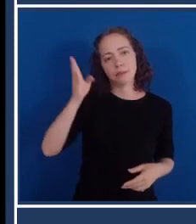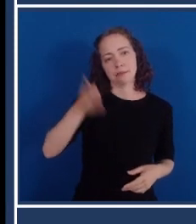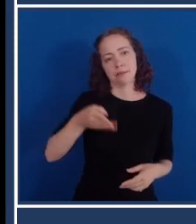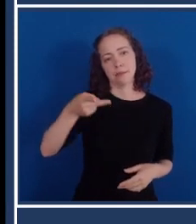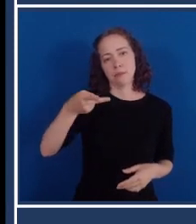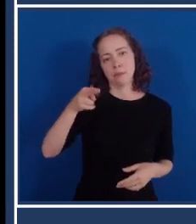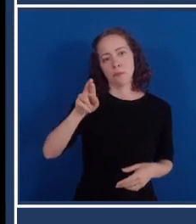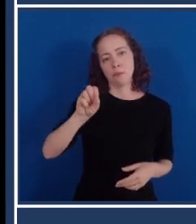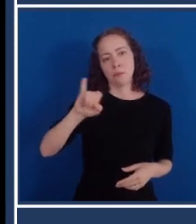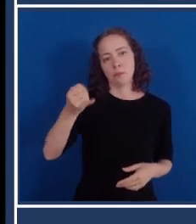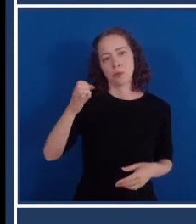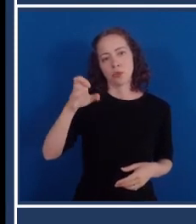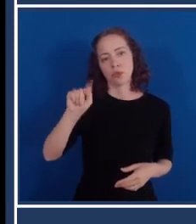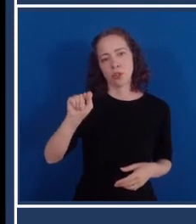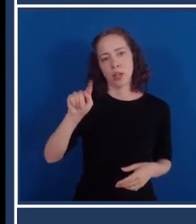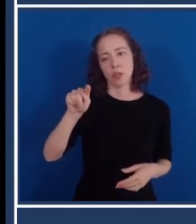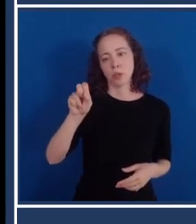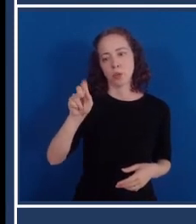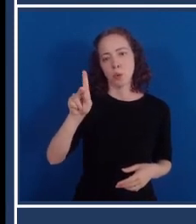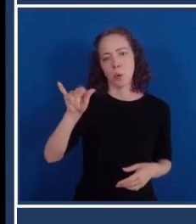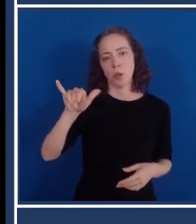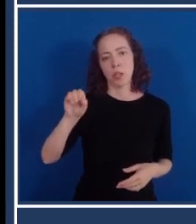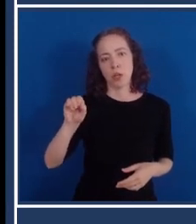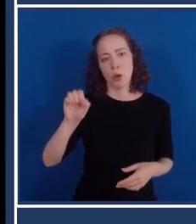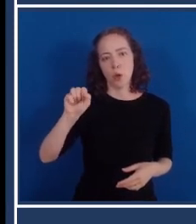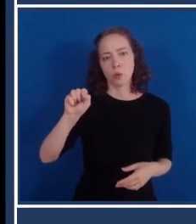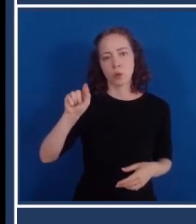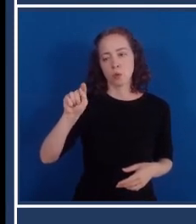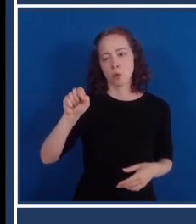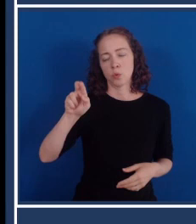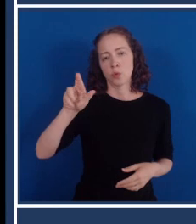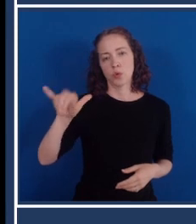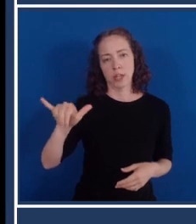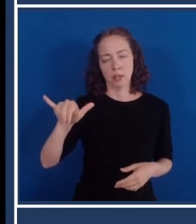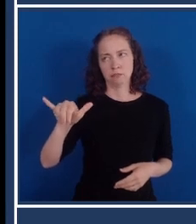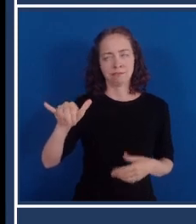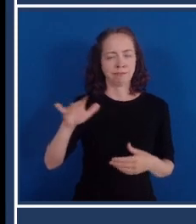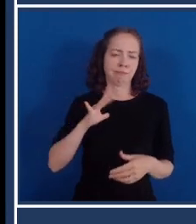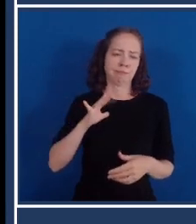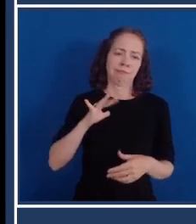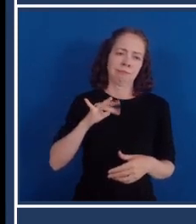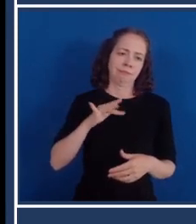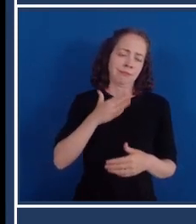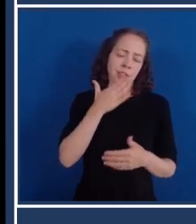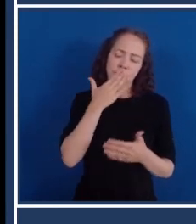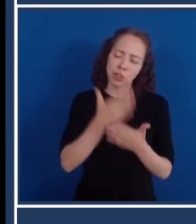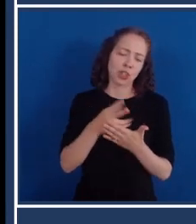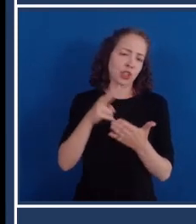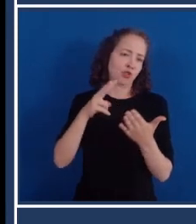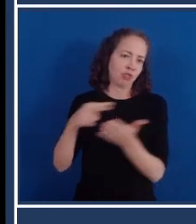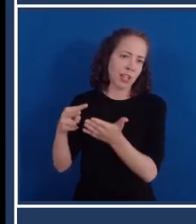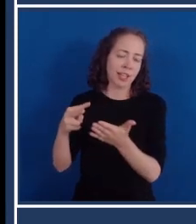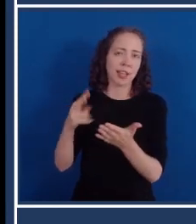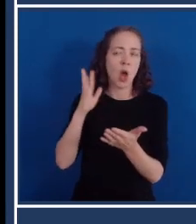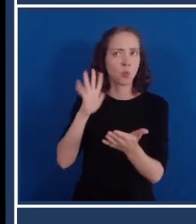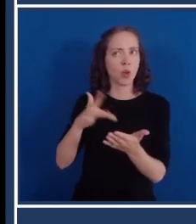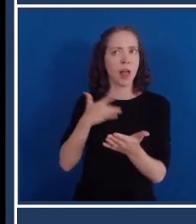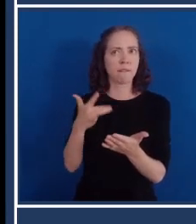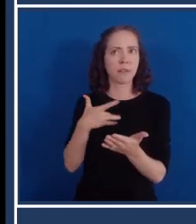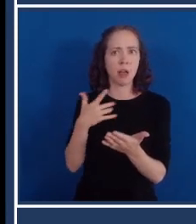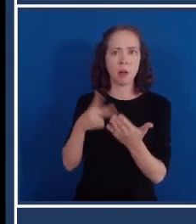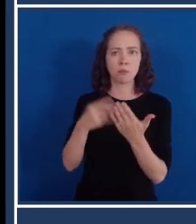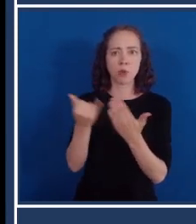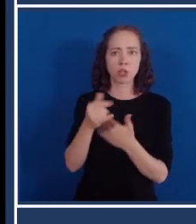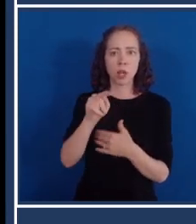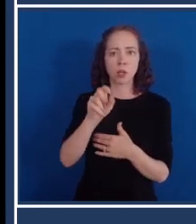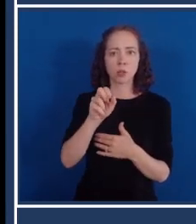aka.ms/Project Tokyo story. It's a great read, and it's one that will make you feel like the Project Tokyo team is well on the